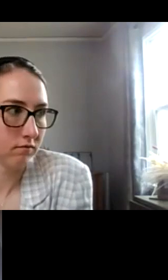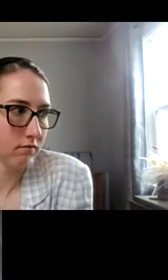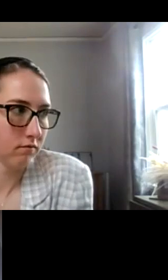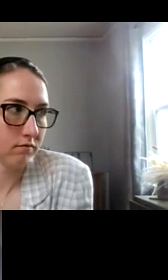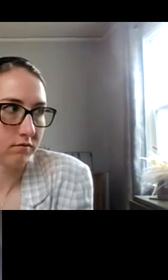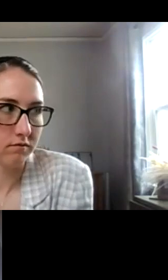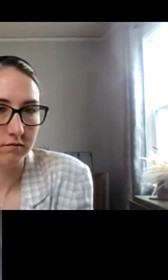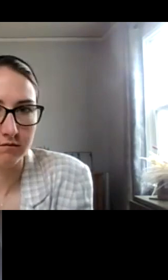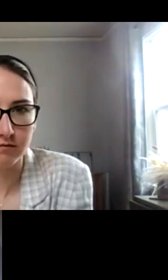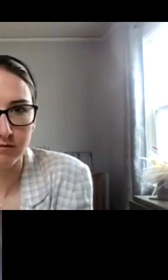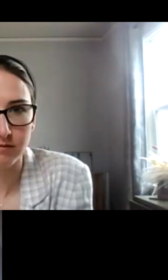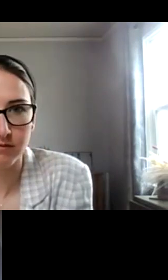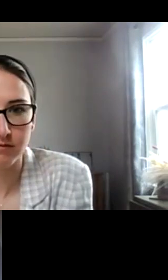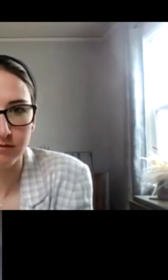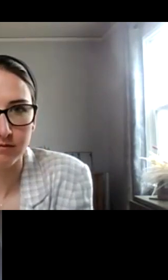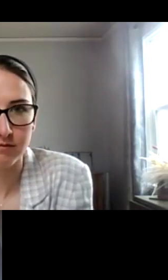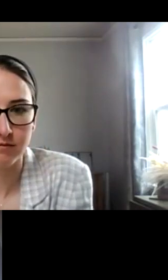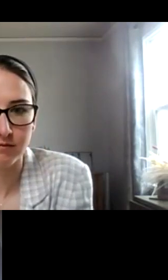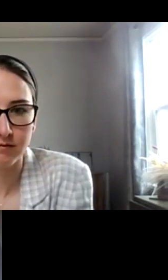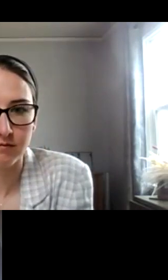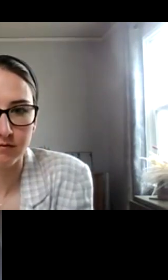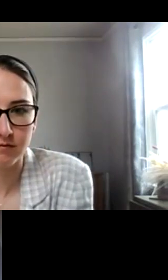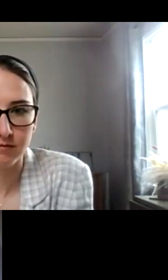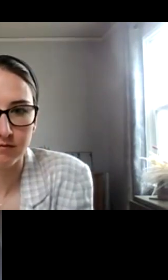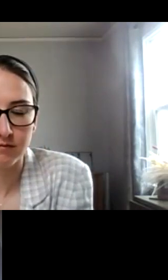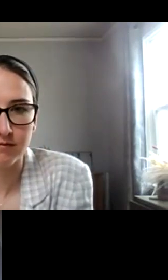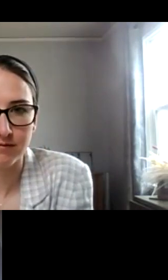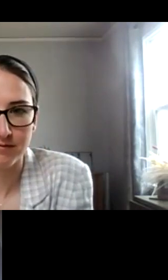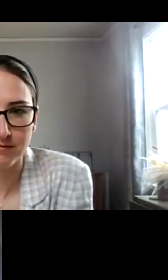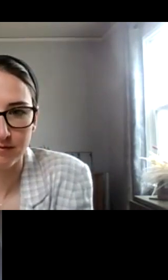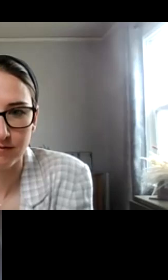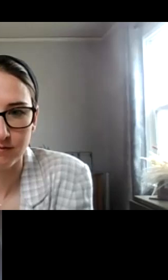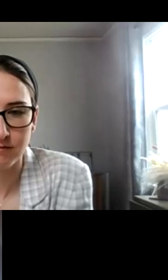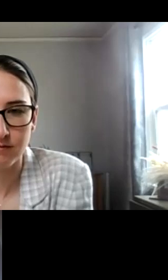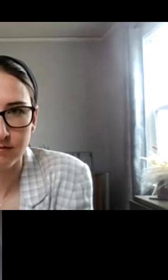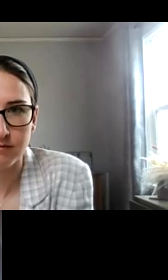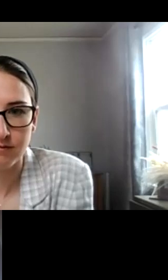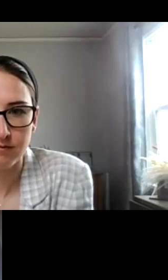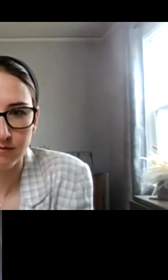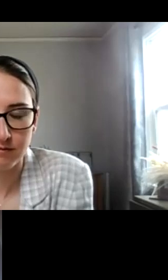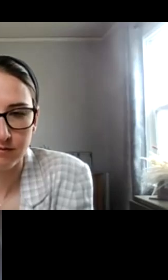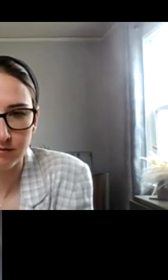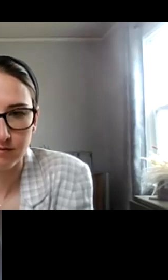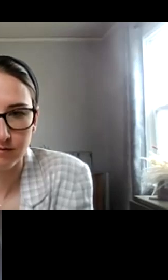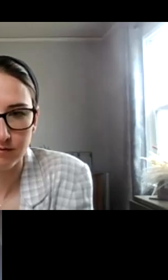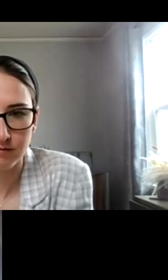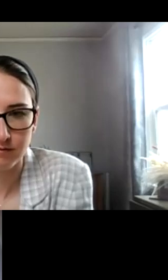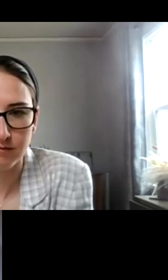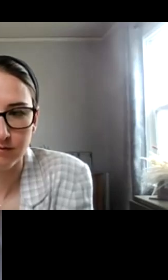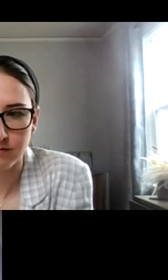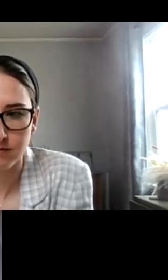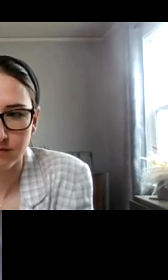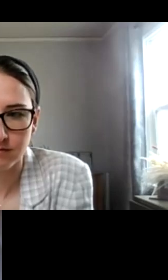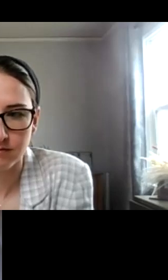City, and then I believe Durango, Grand Junction, and Pueblo. We have feedback in